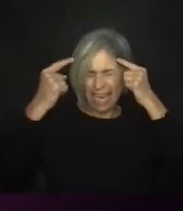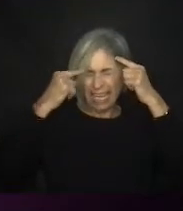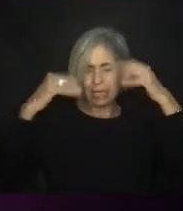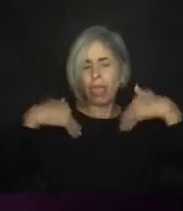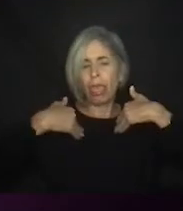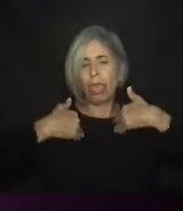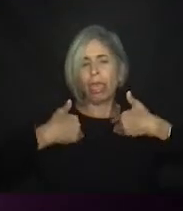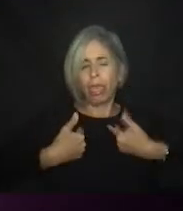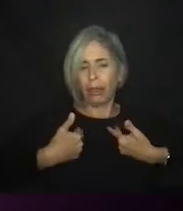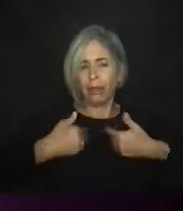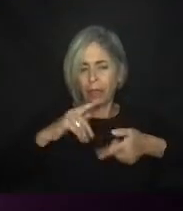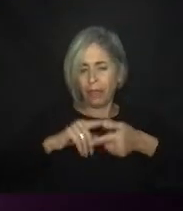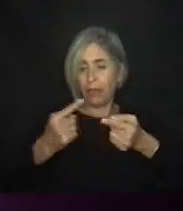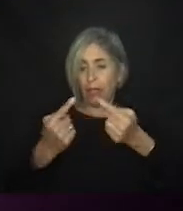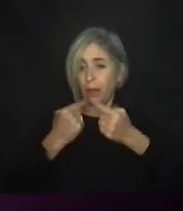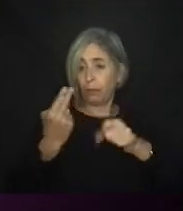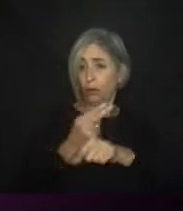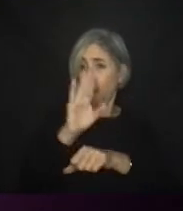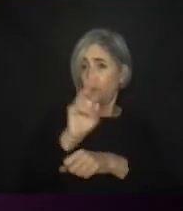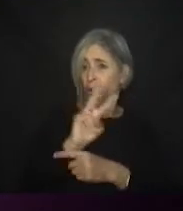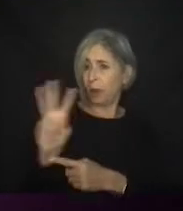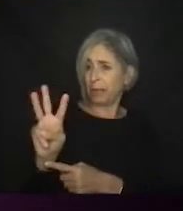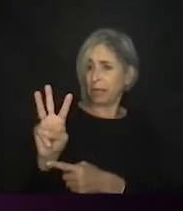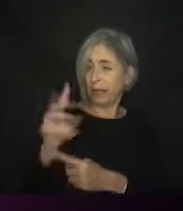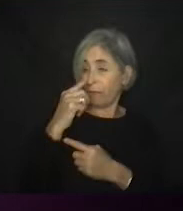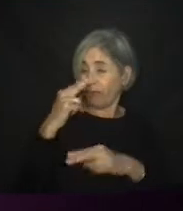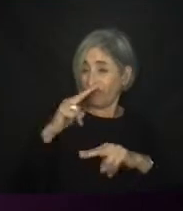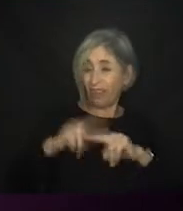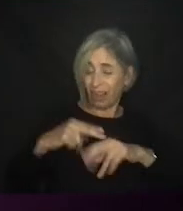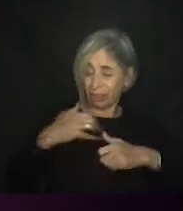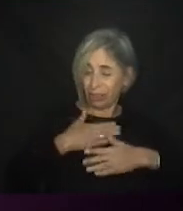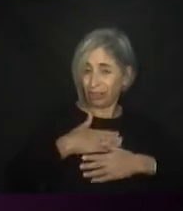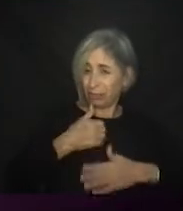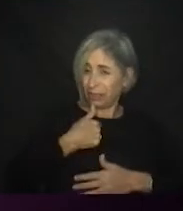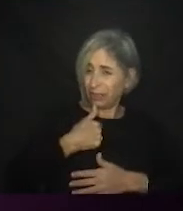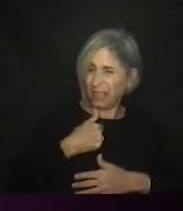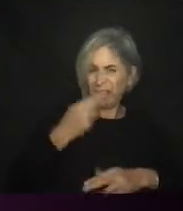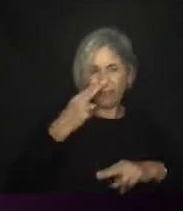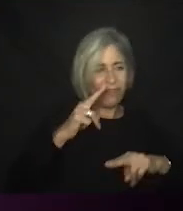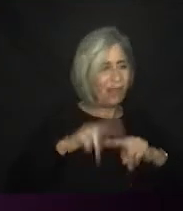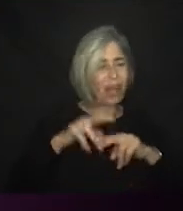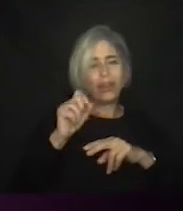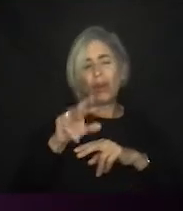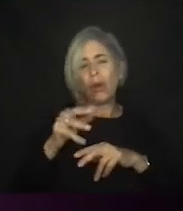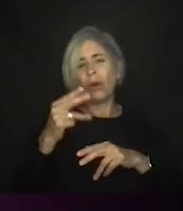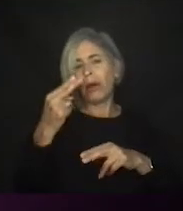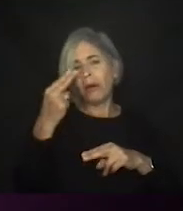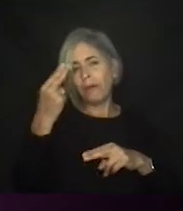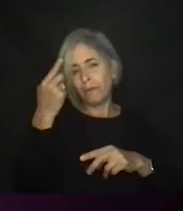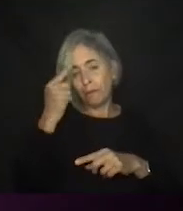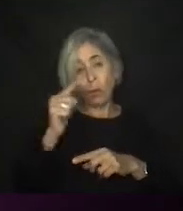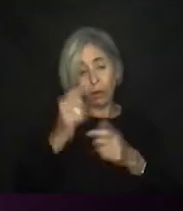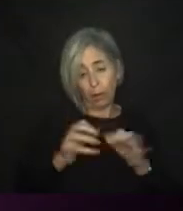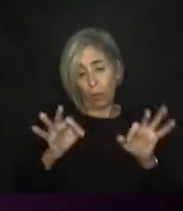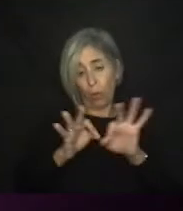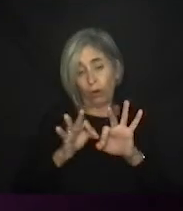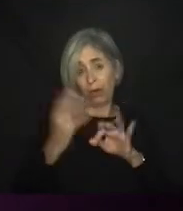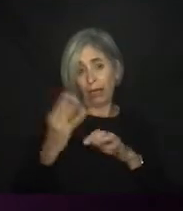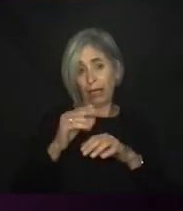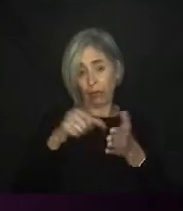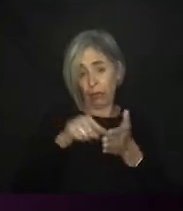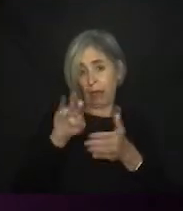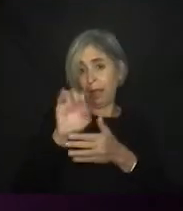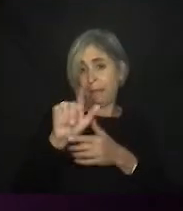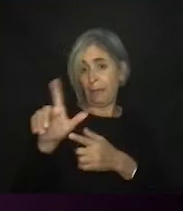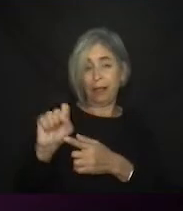fried. And then they come to use your website either to entertain themselves, do something fun, or to do something important like pay